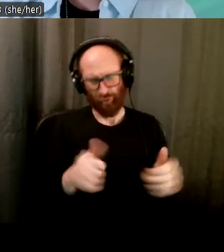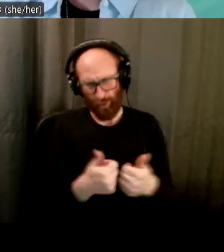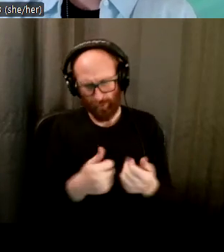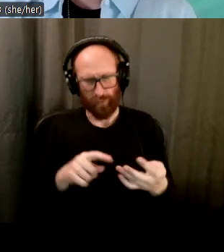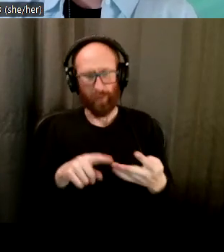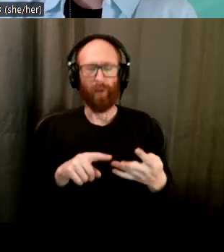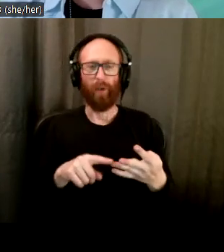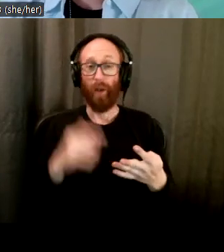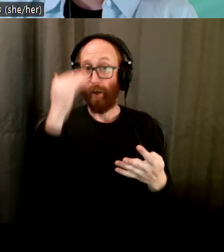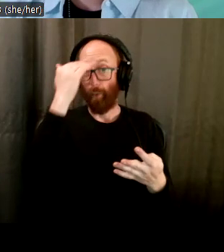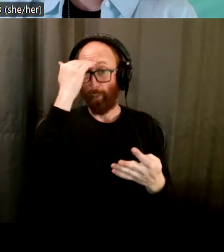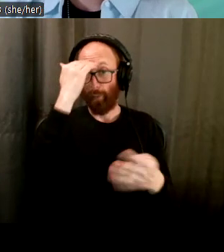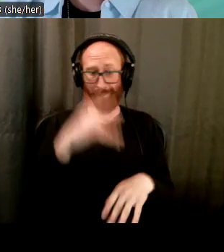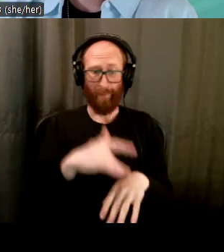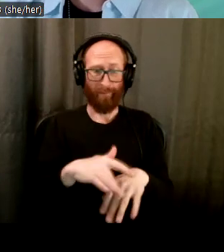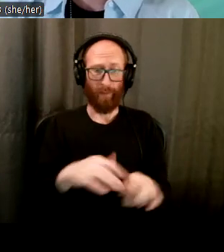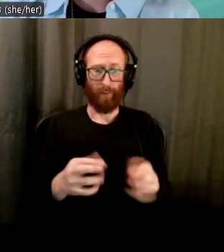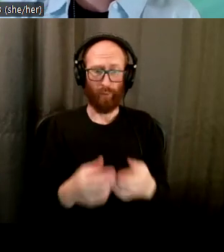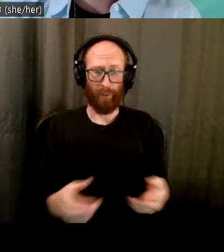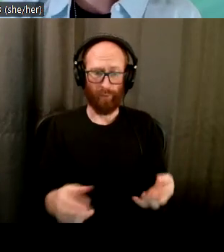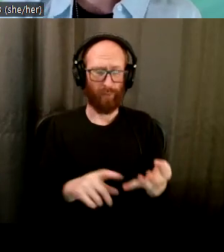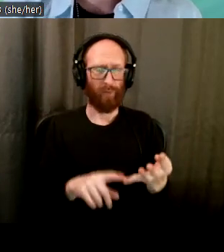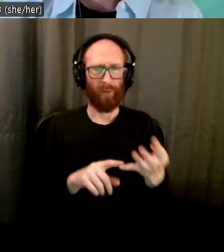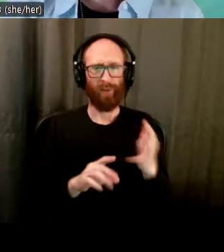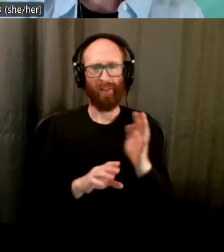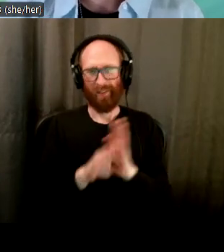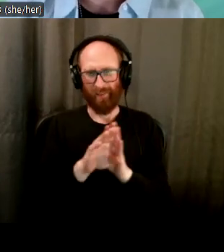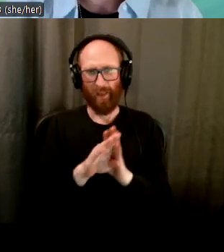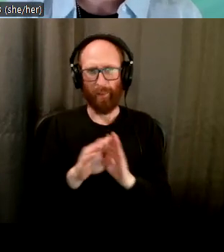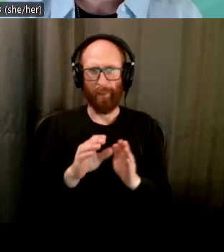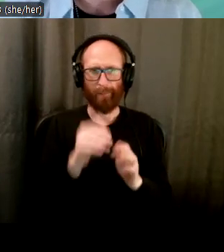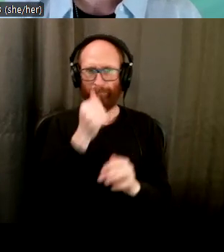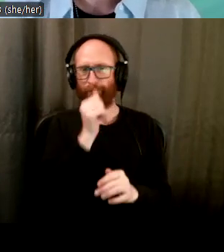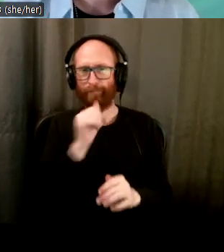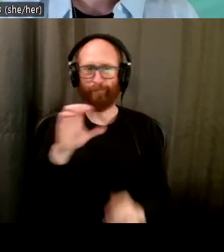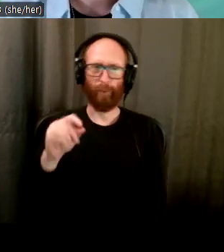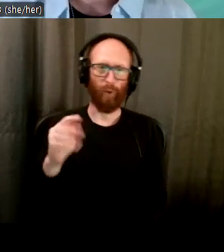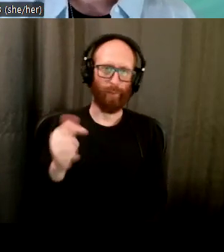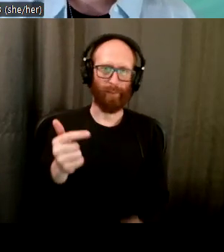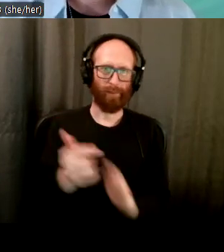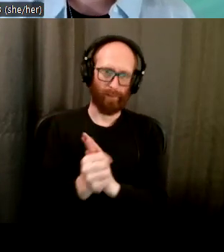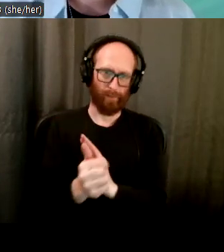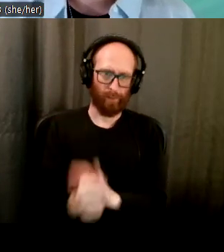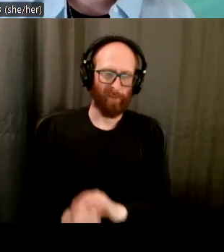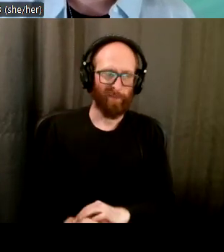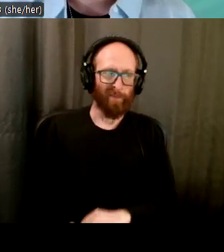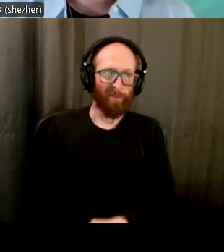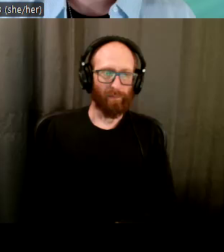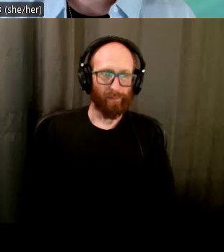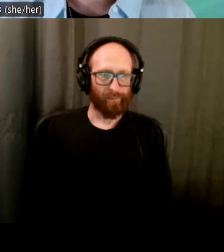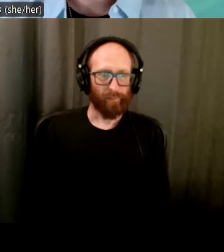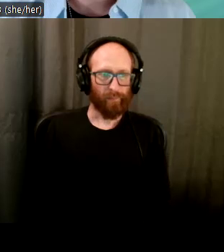available resources, and developing those coping skills. So you'll see